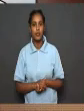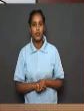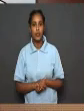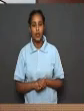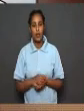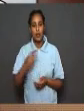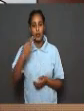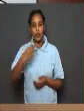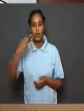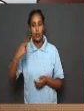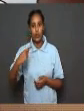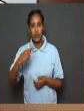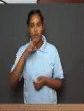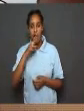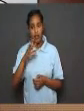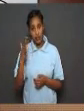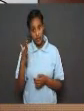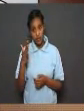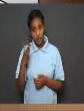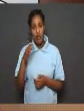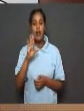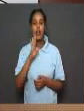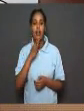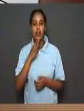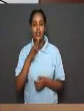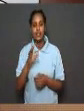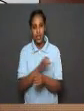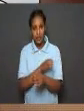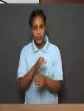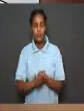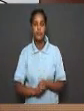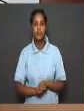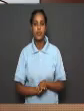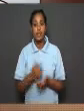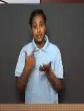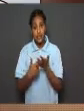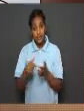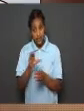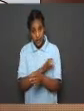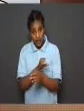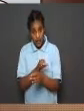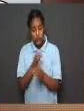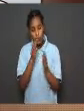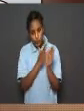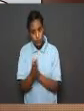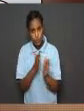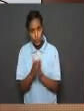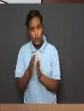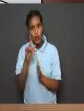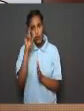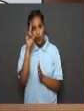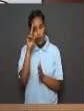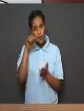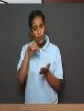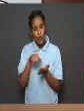Mercury cells are a type of alkaline cell. This cell produces